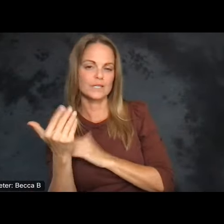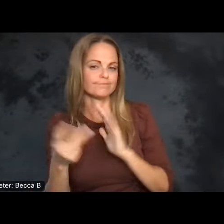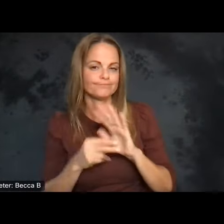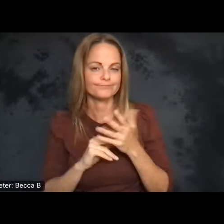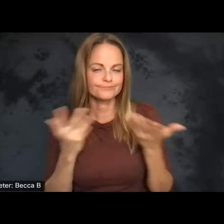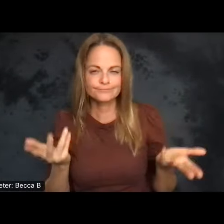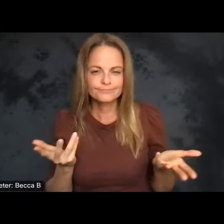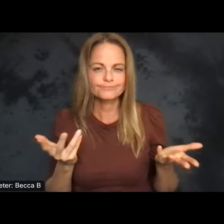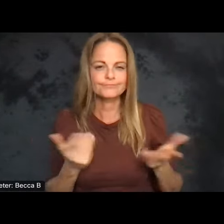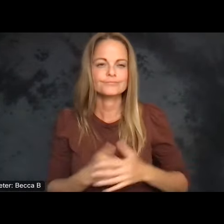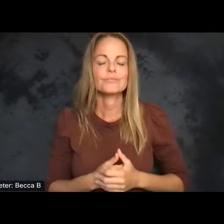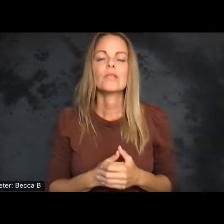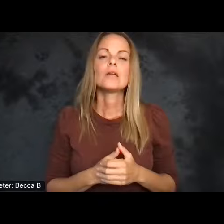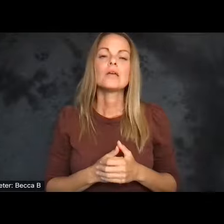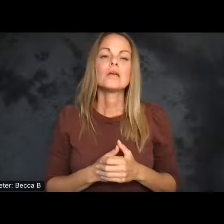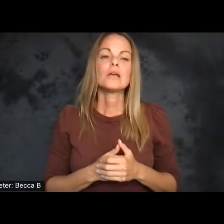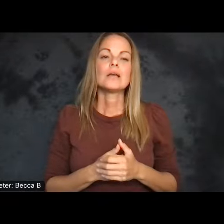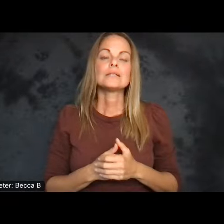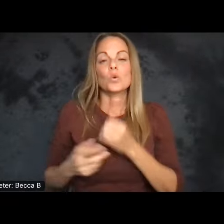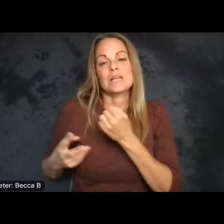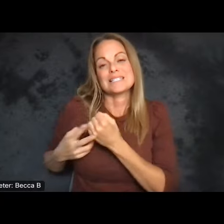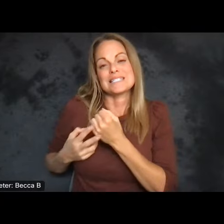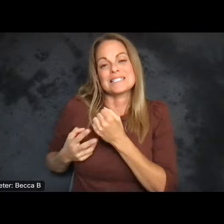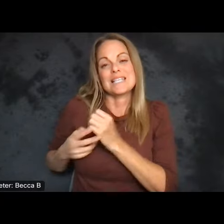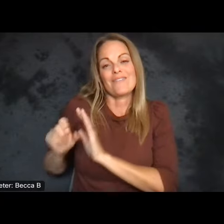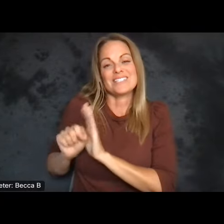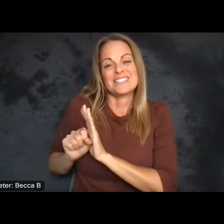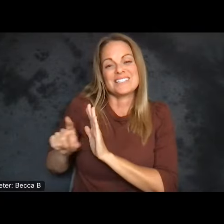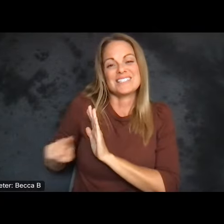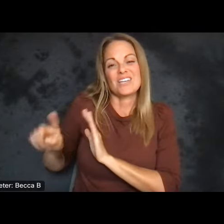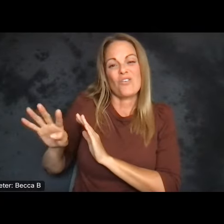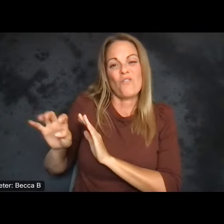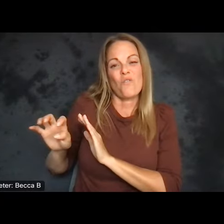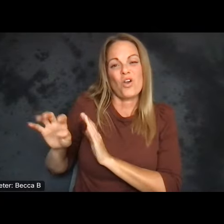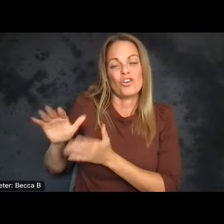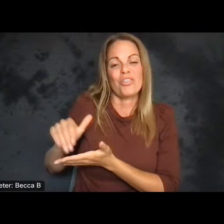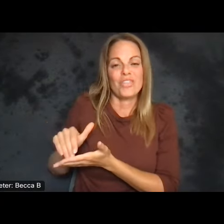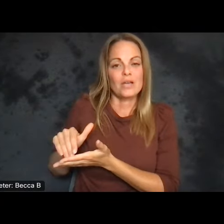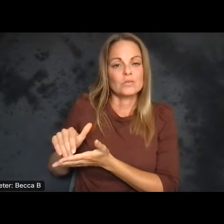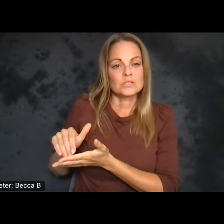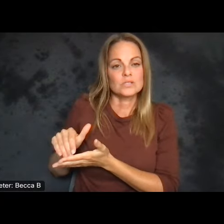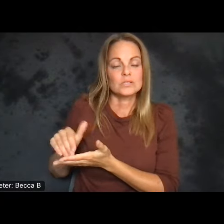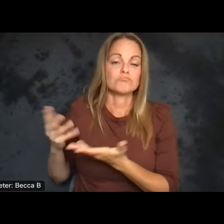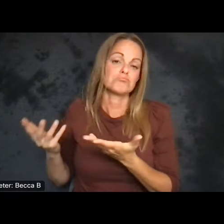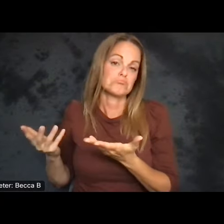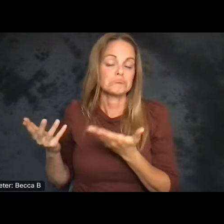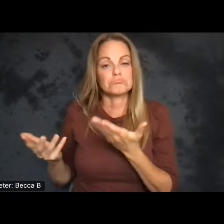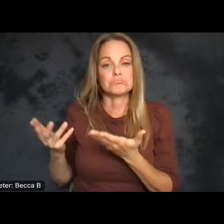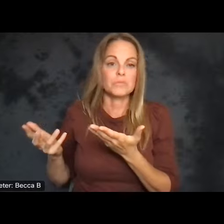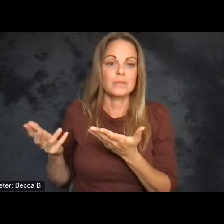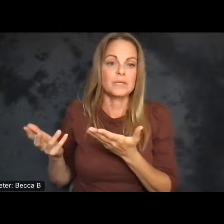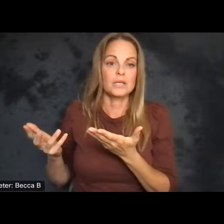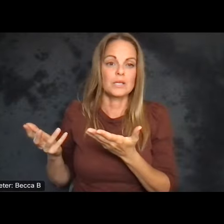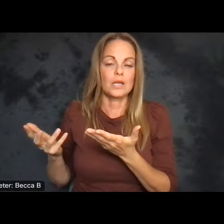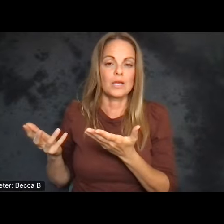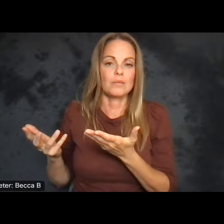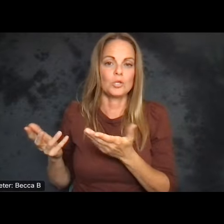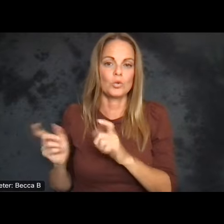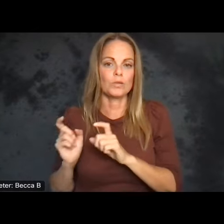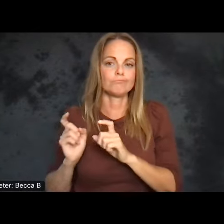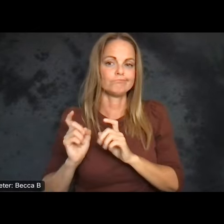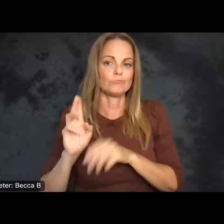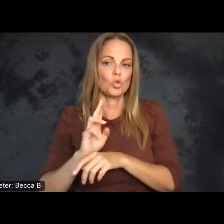it would garner a savings to the state of approximately $400,000 that could be then basically would be lapsed back to use